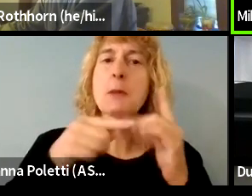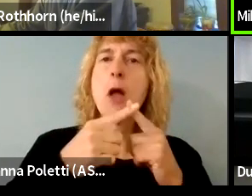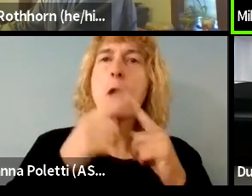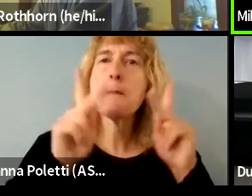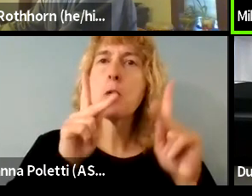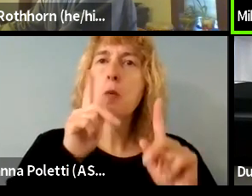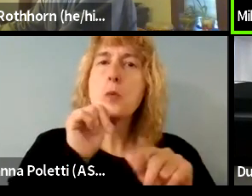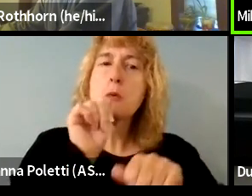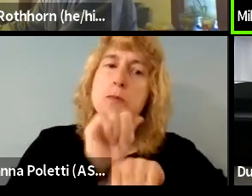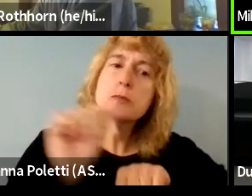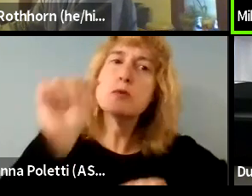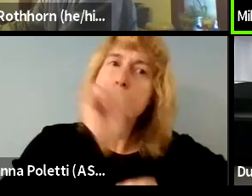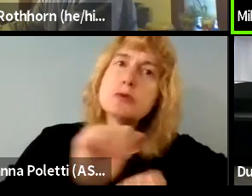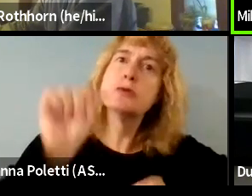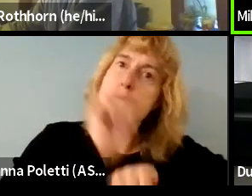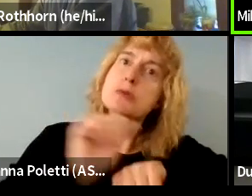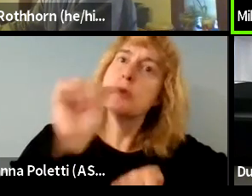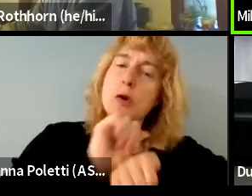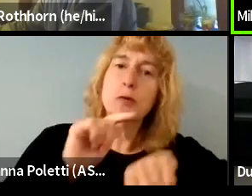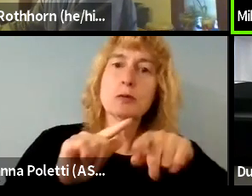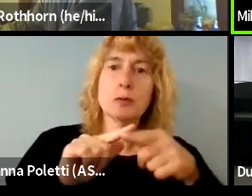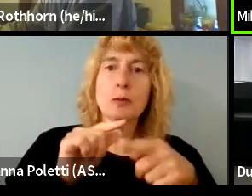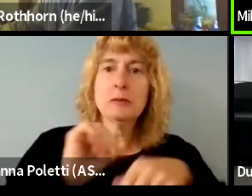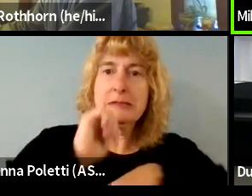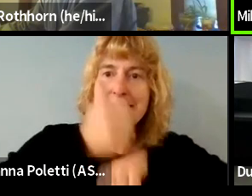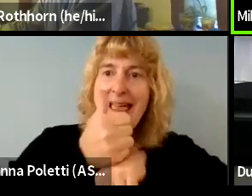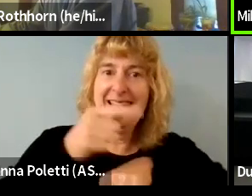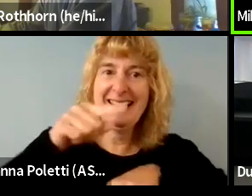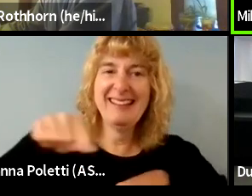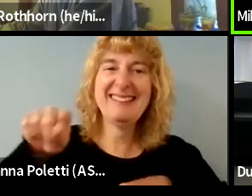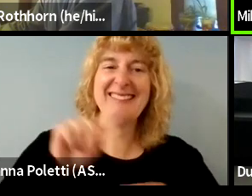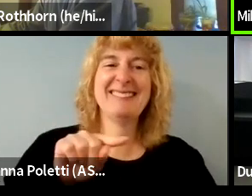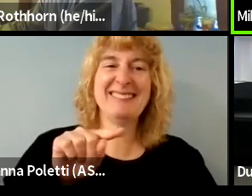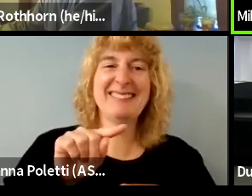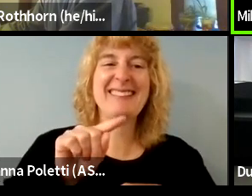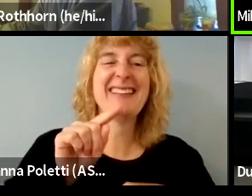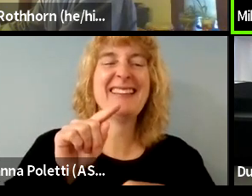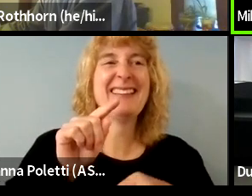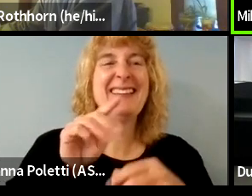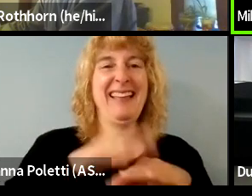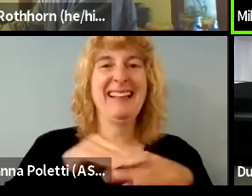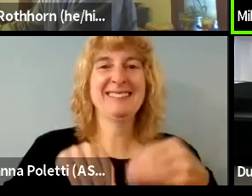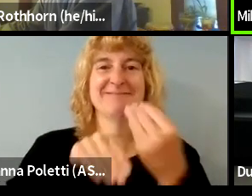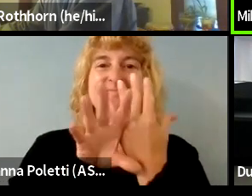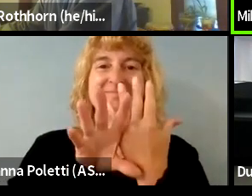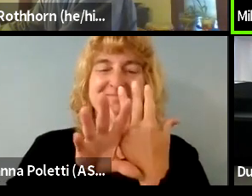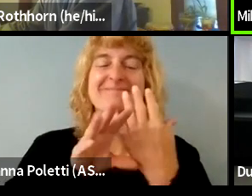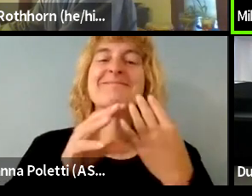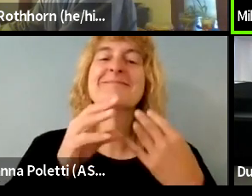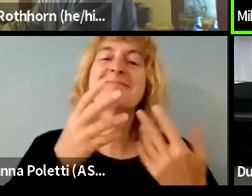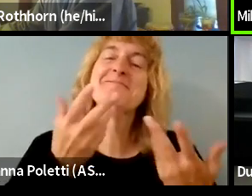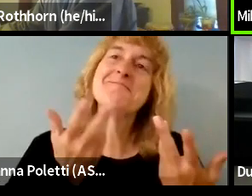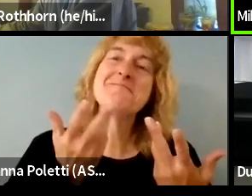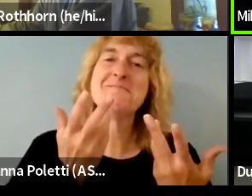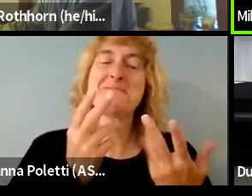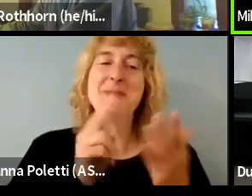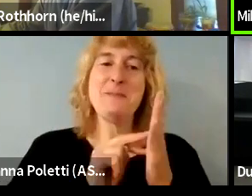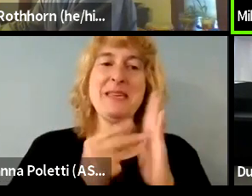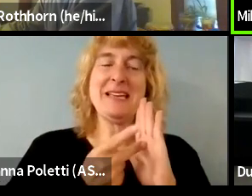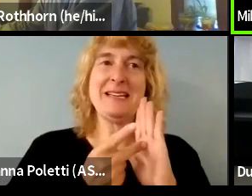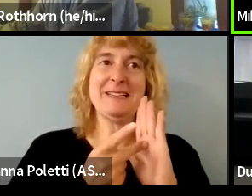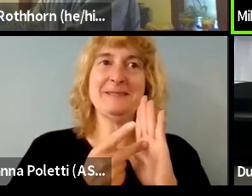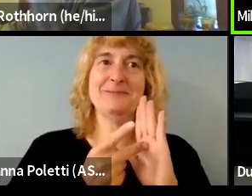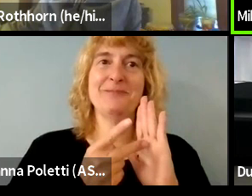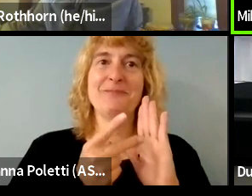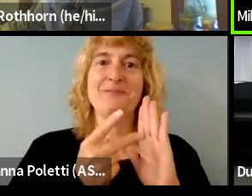to get you all set up. I suppose this is, to put it in a certain respect, kind of the other side of